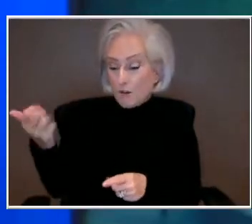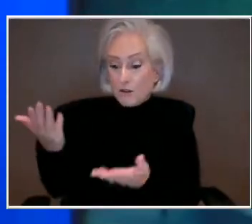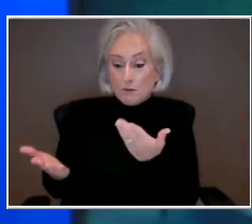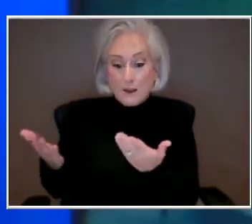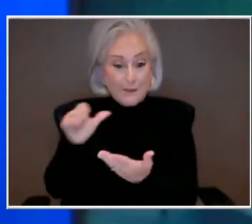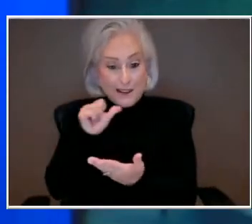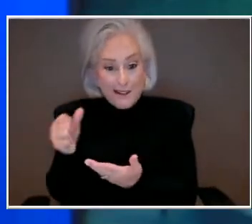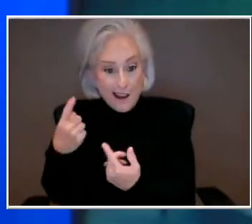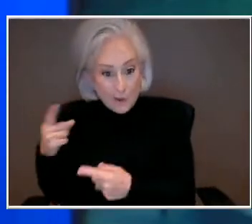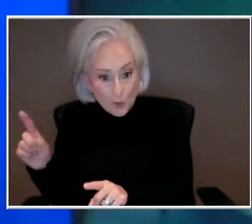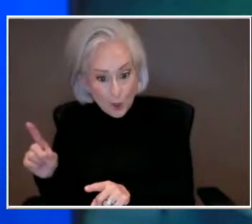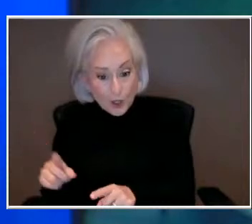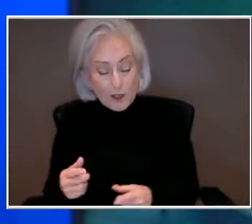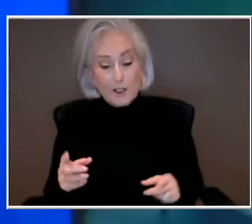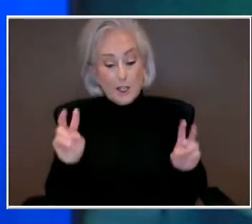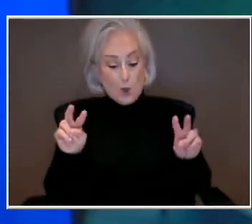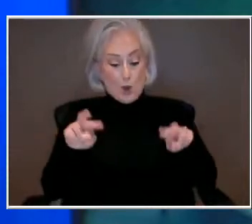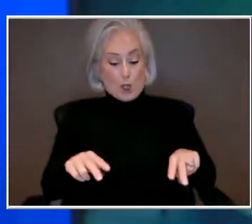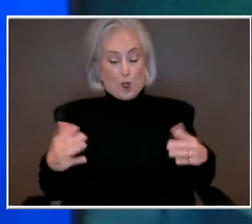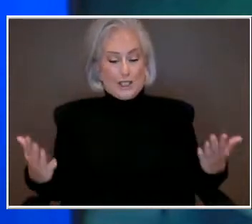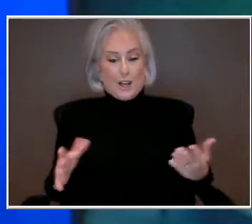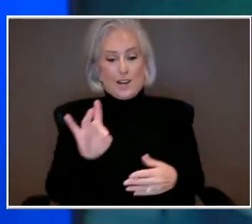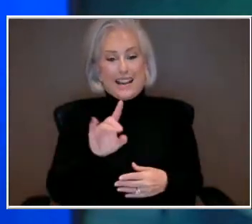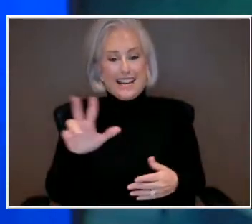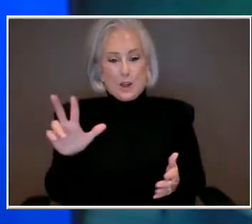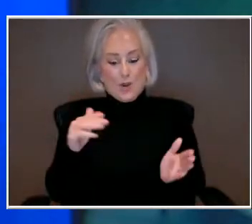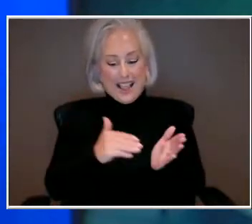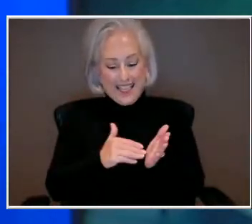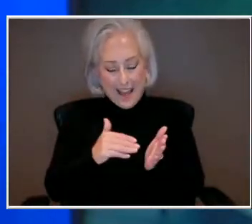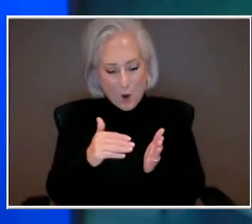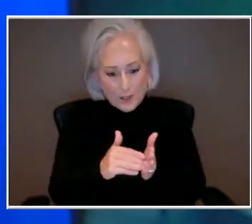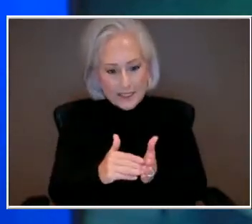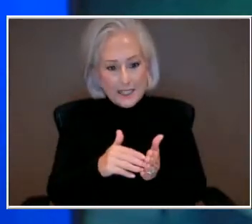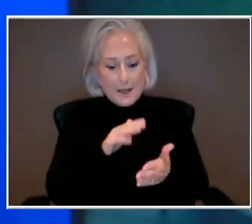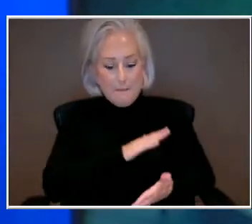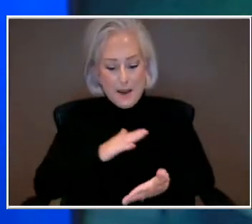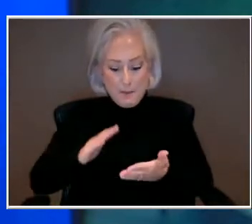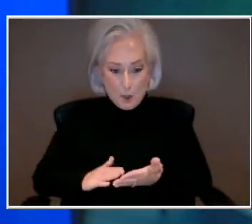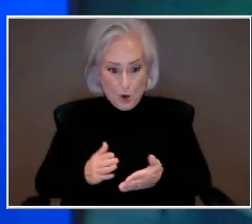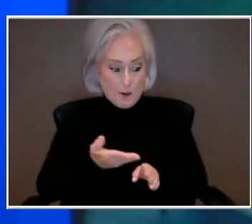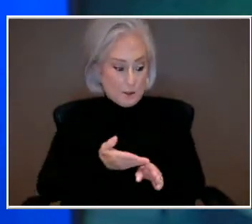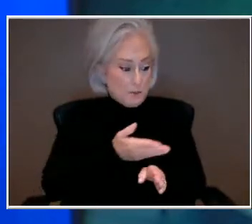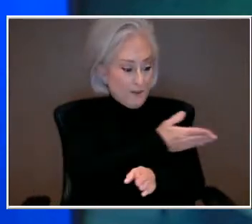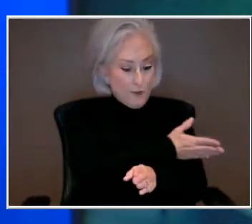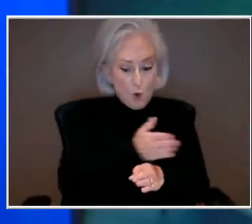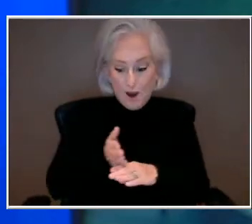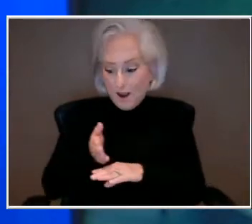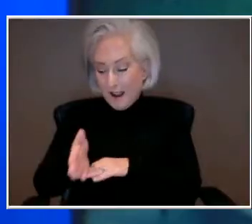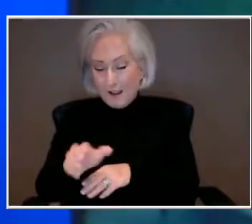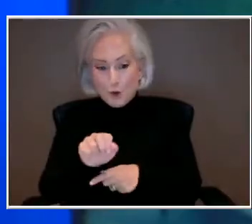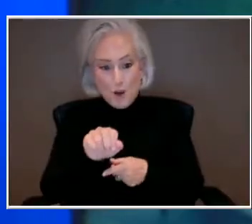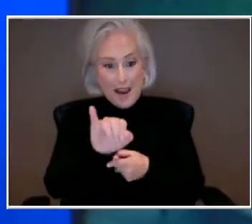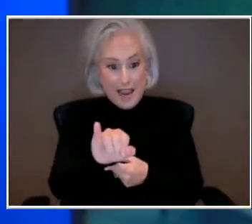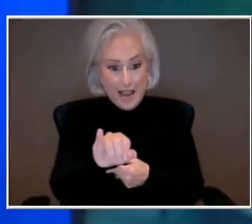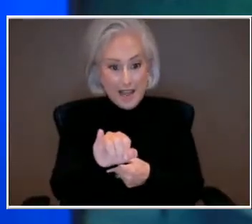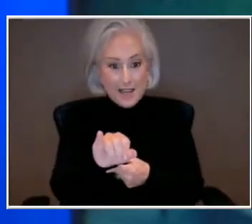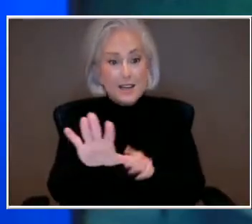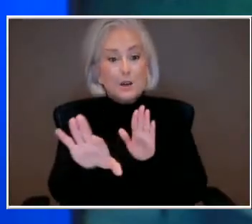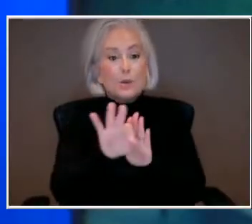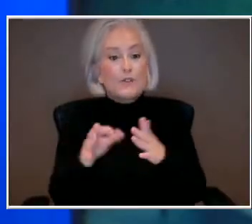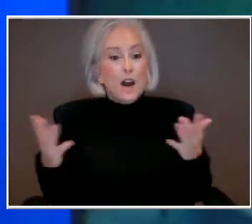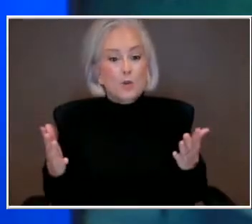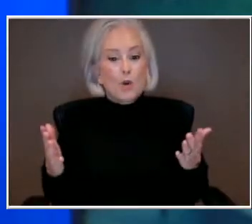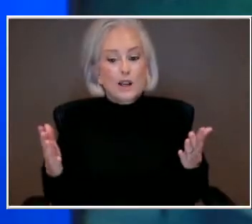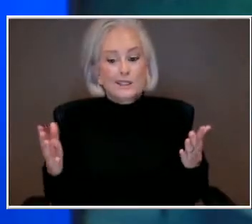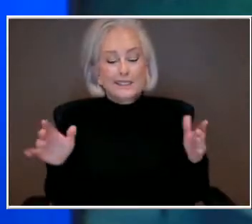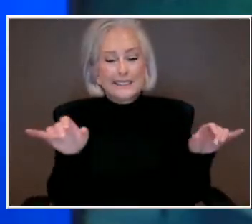at the University of Kansas Health System, both before and after AI. And we found that there was actually no difference in